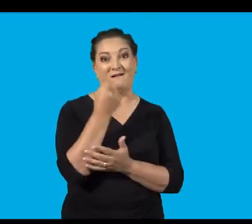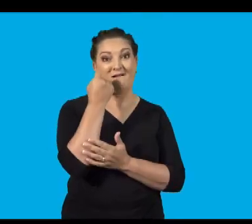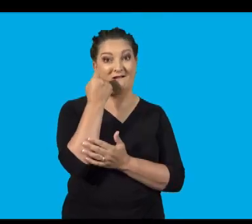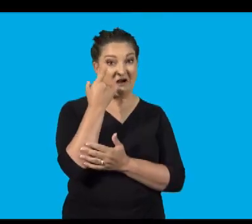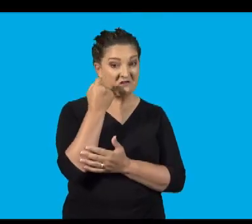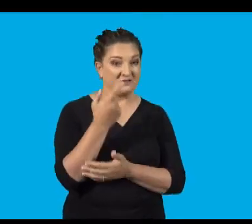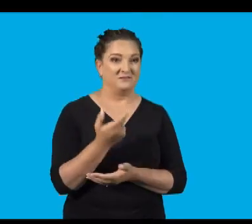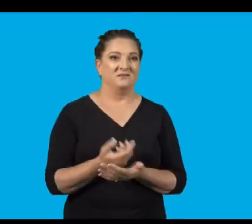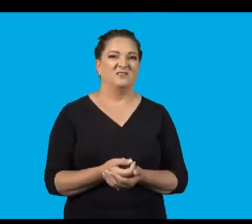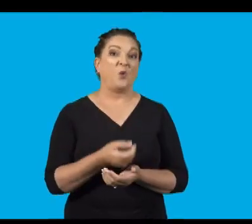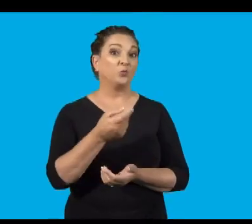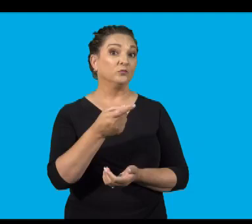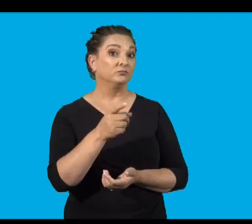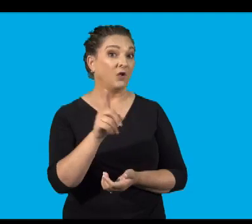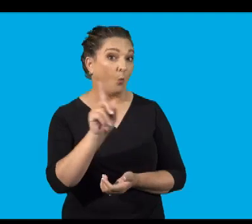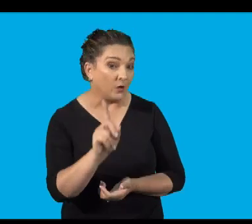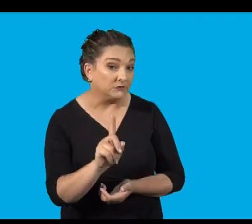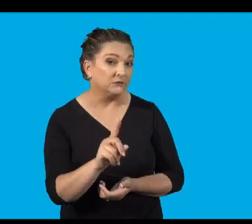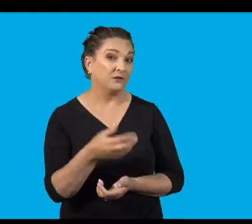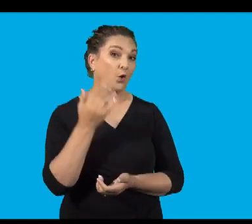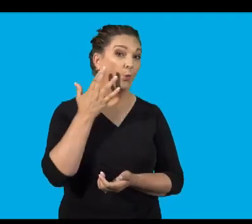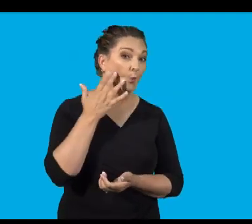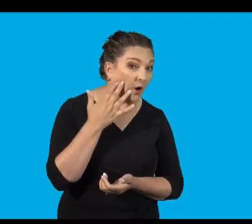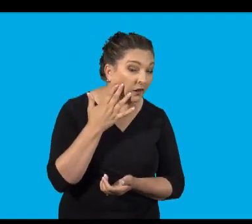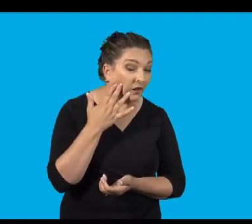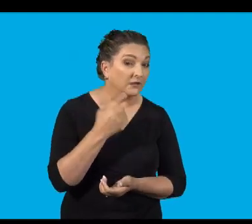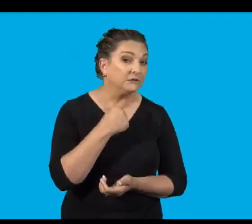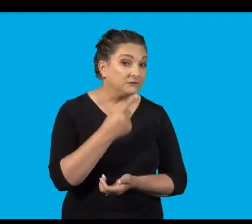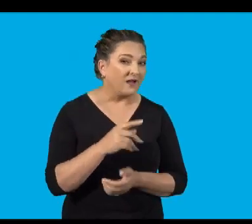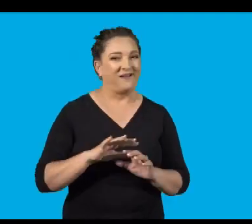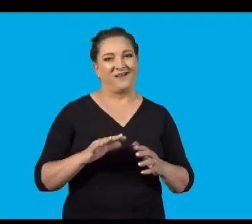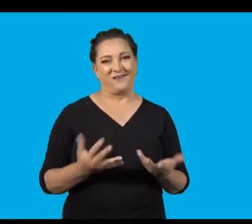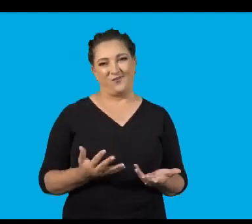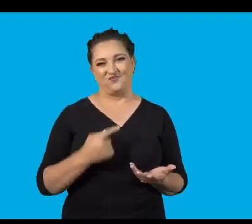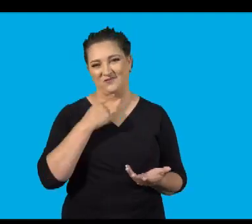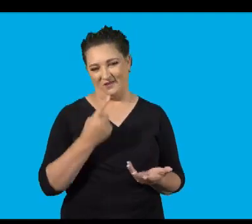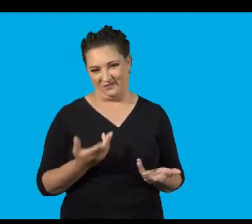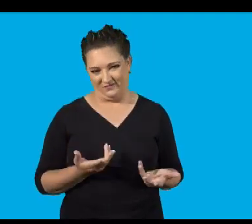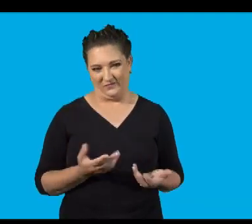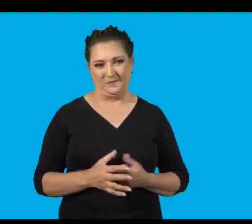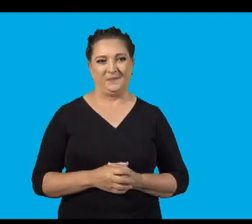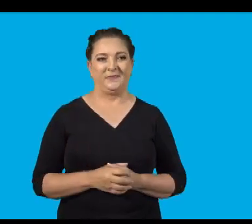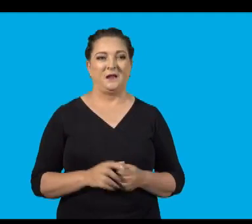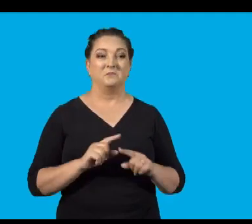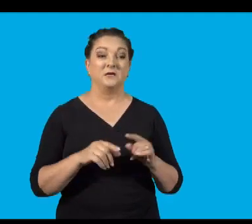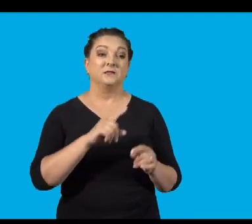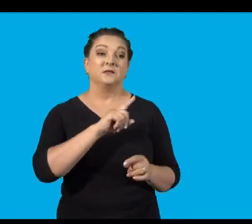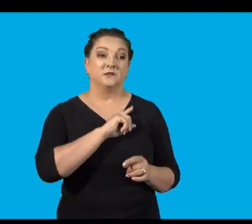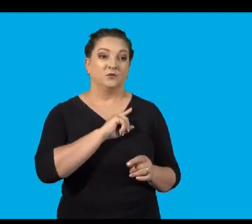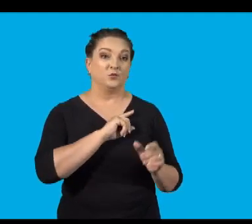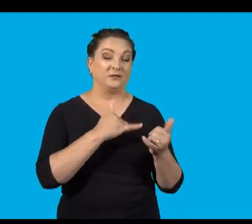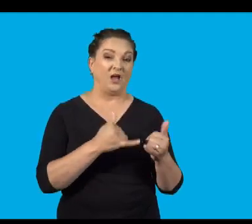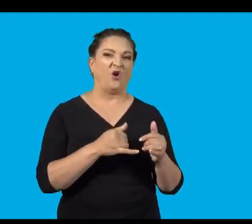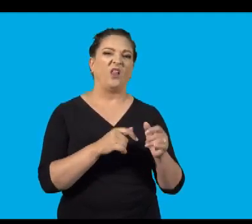to understand what we're saying, when we're saying it, and how we're saying it, all right?